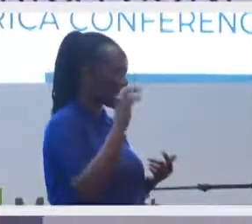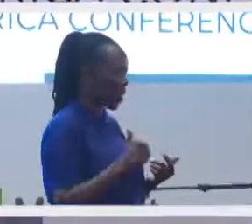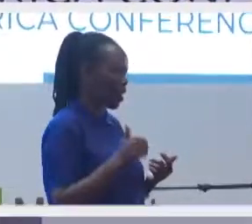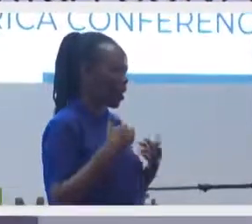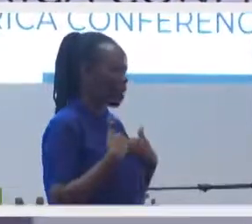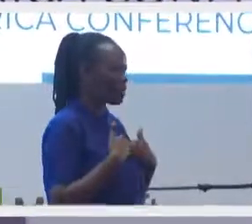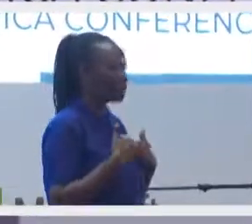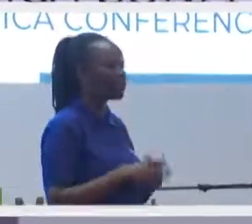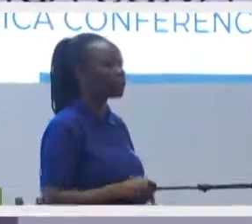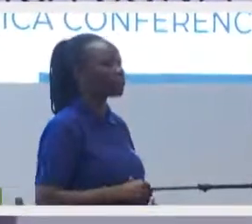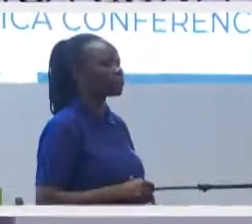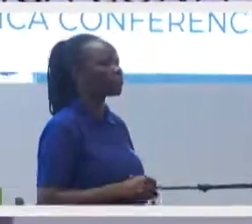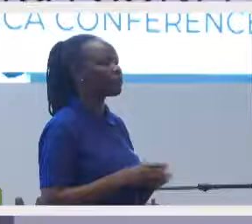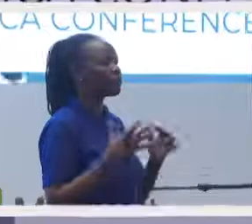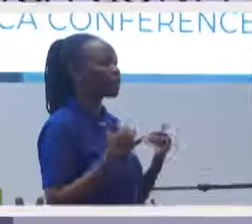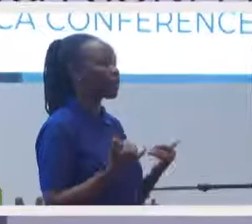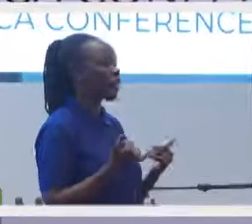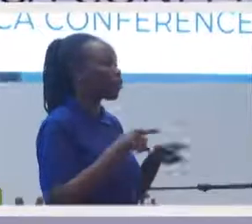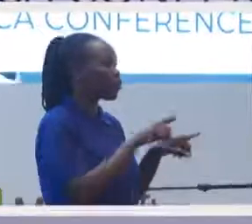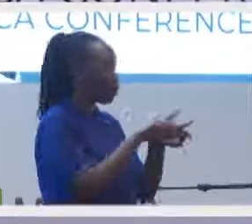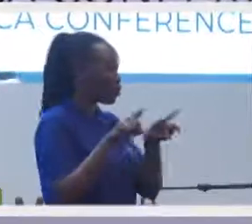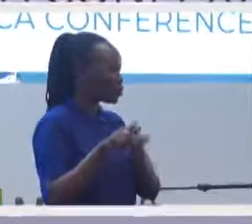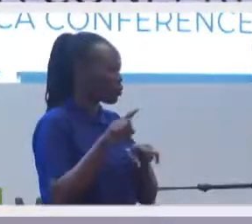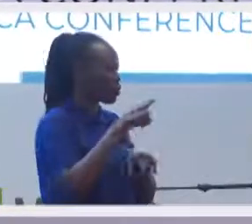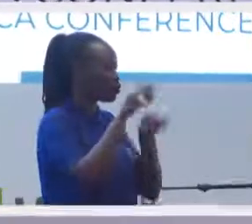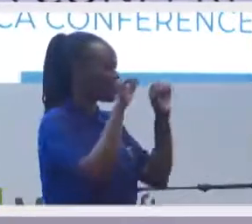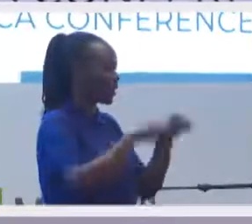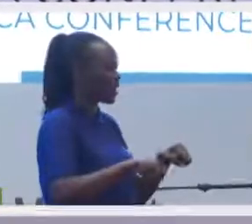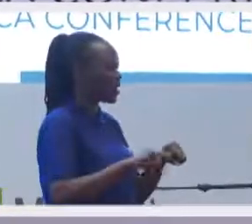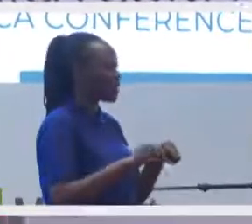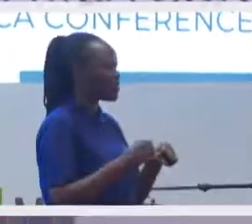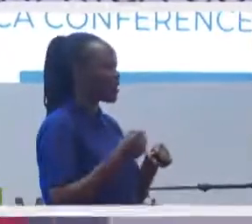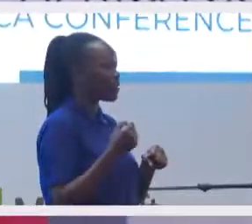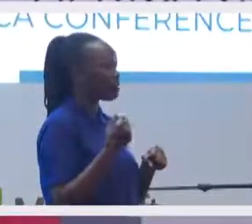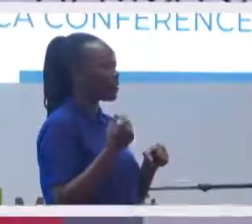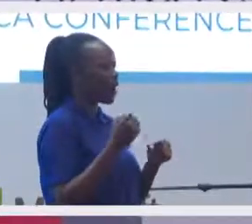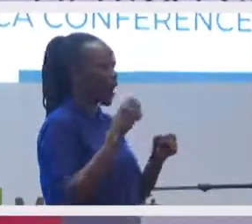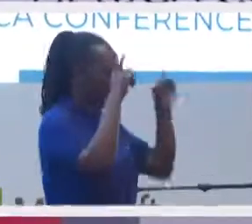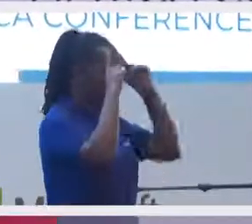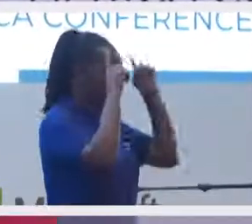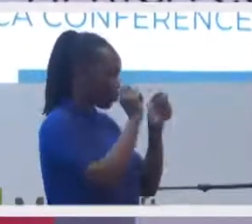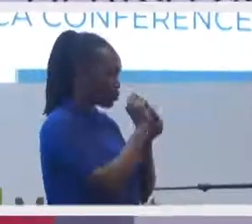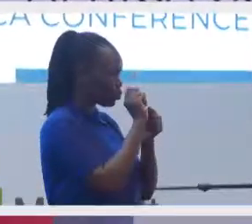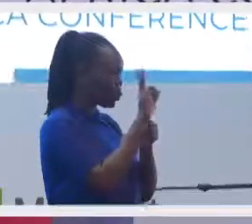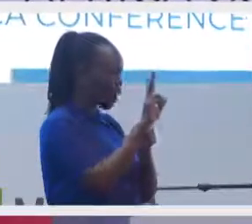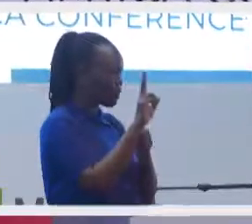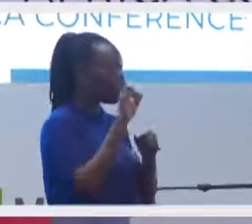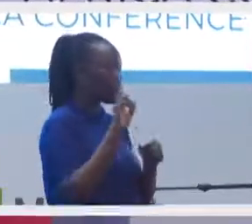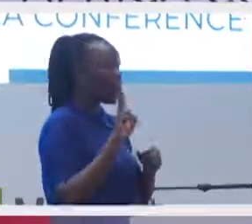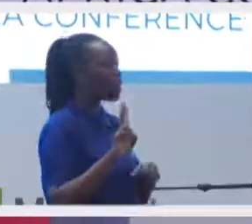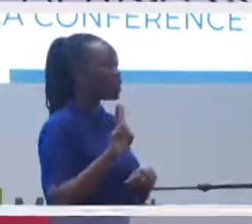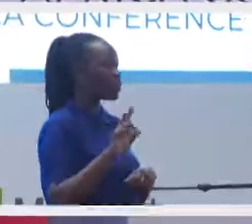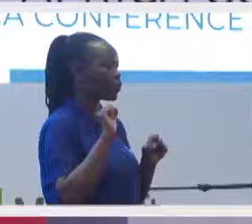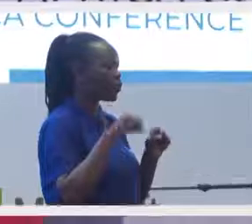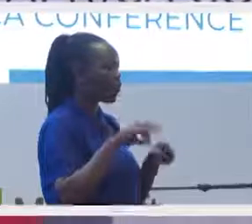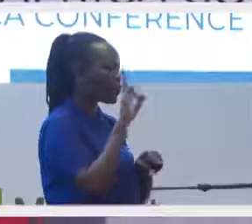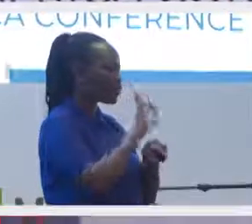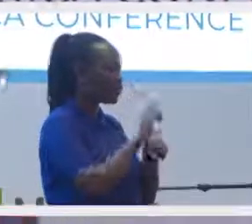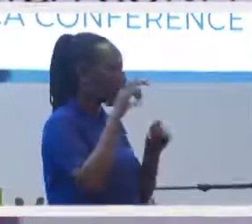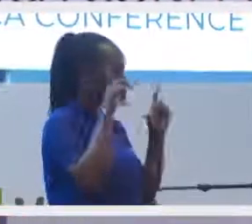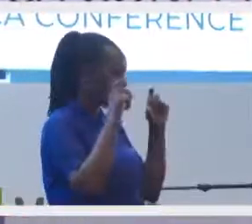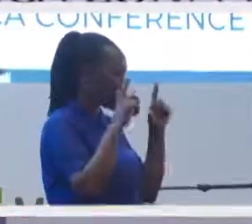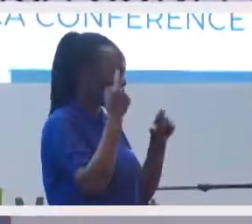a new thing is that you can also, in the latest Android 12 version, you can interact with that using your camera. Think